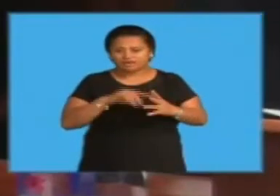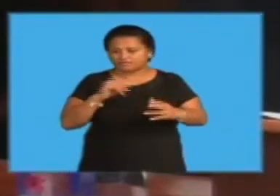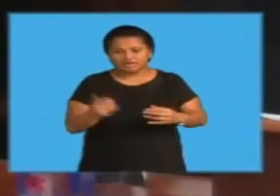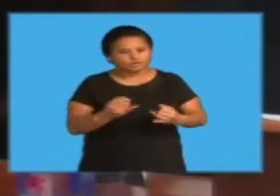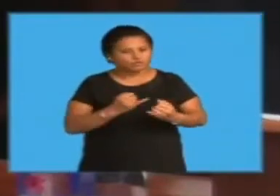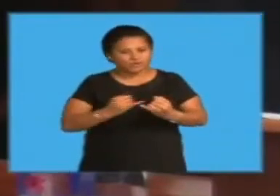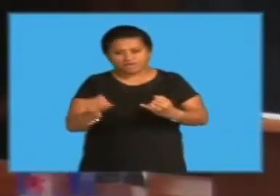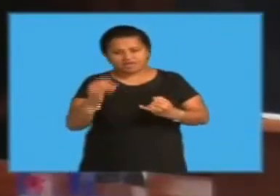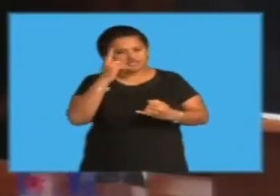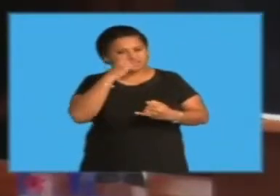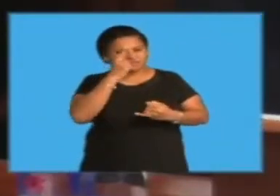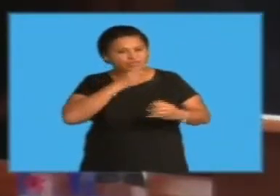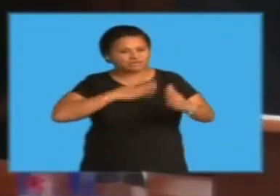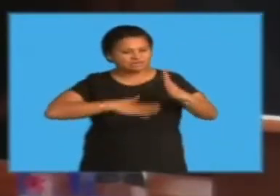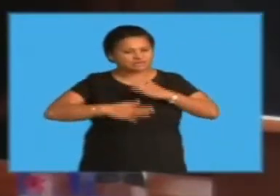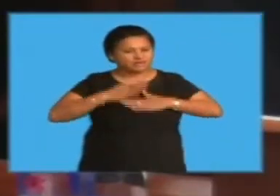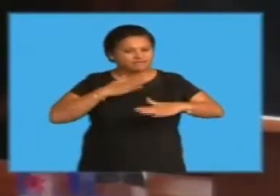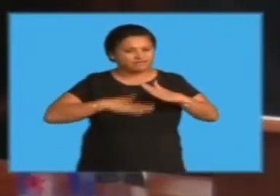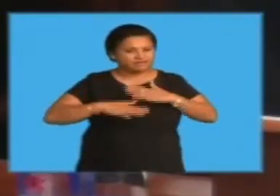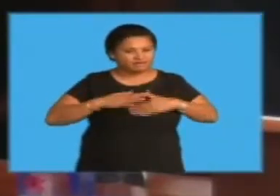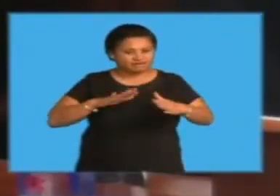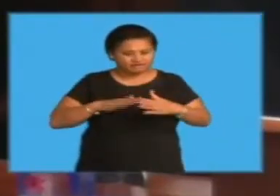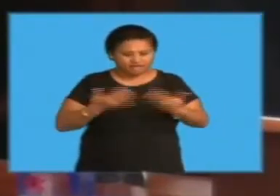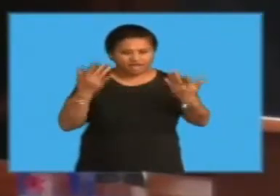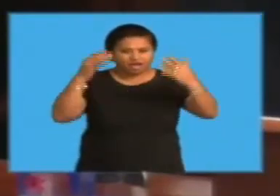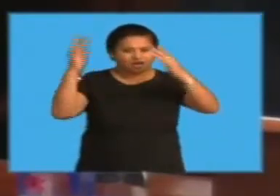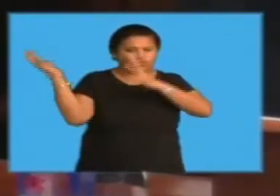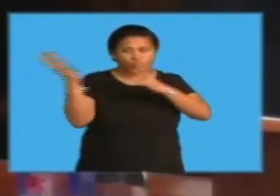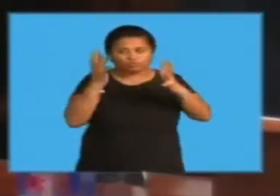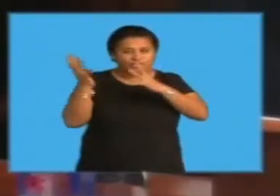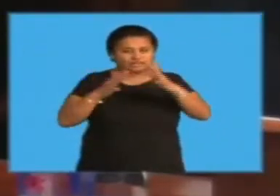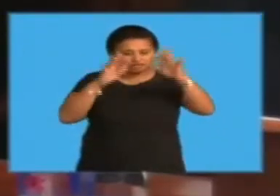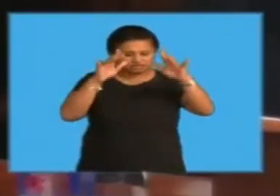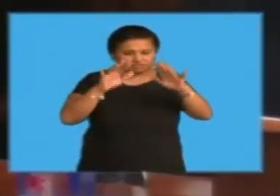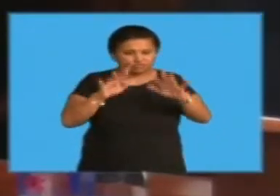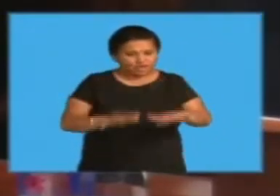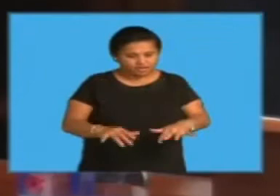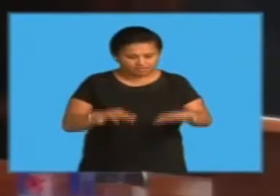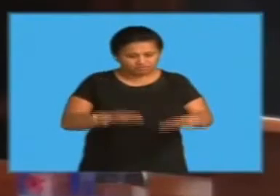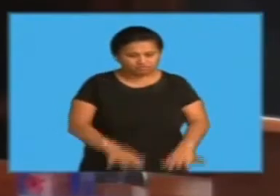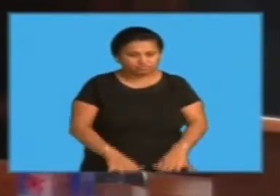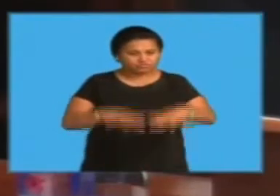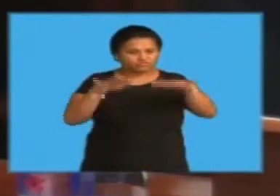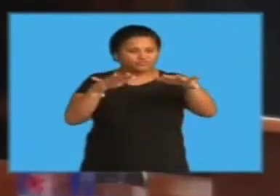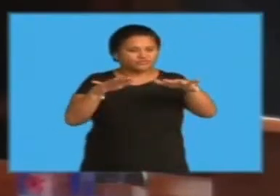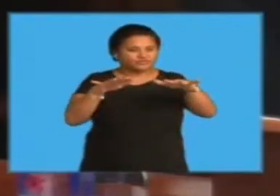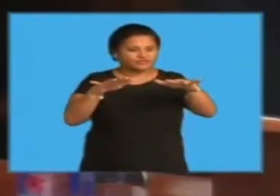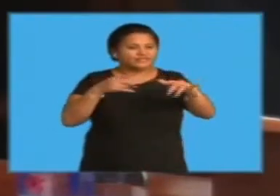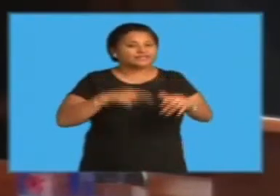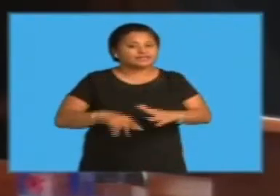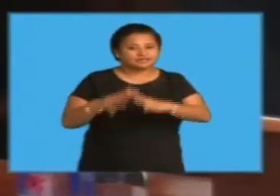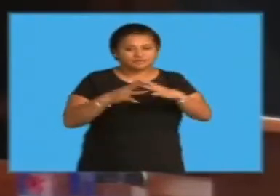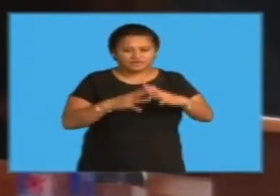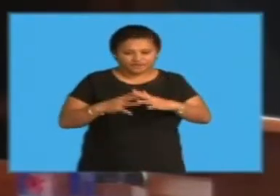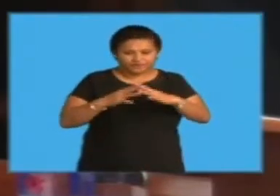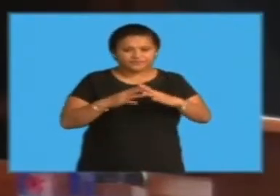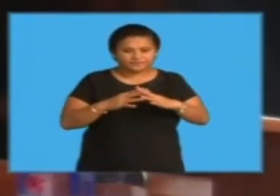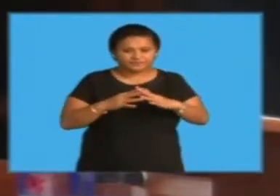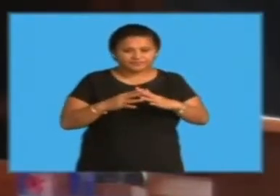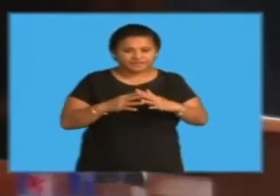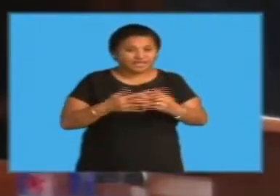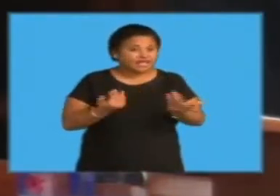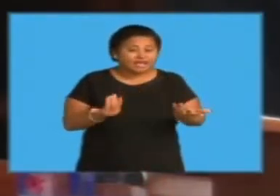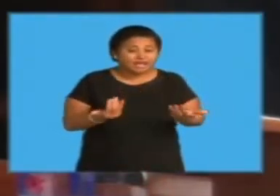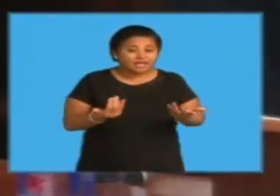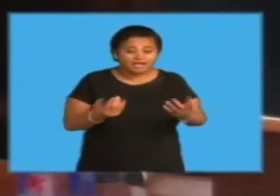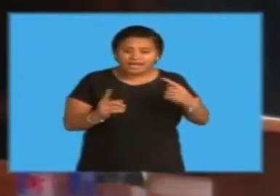It is not only Fijian villagers who will be forced to move to higher ground away from the coast. It is not only the poor in India and Bangladesh who